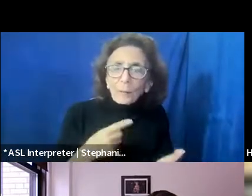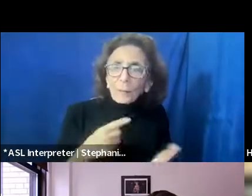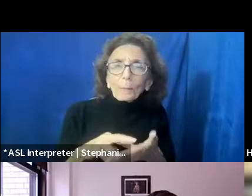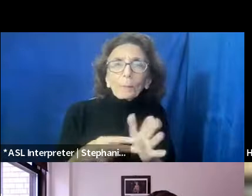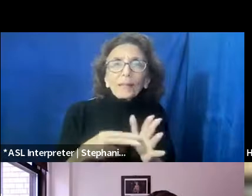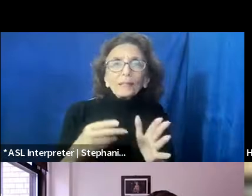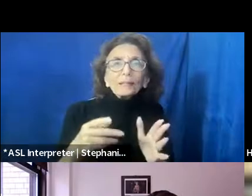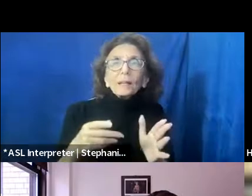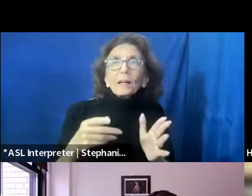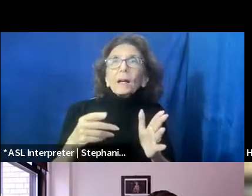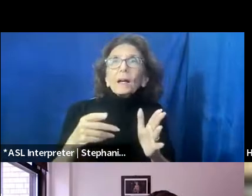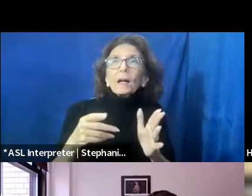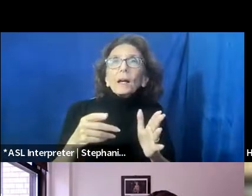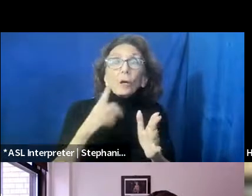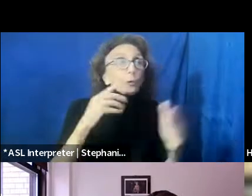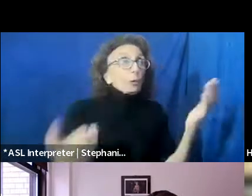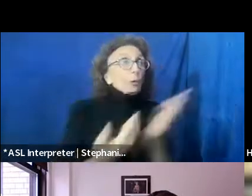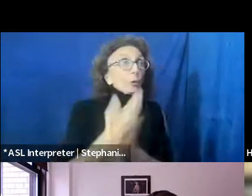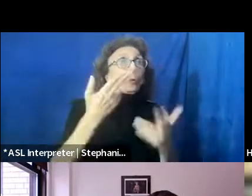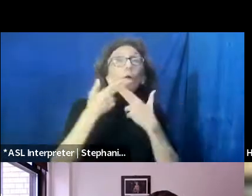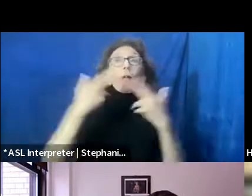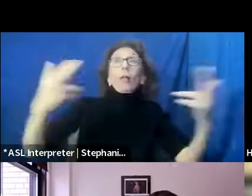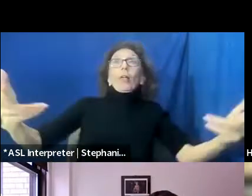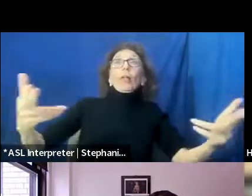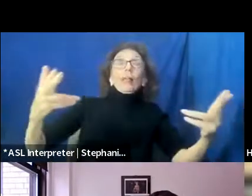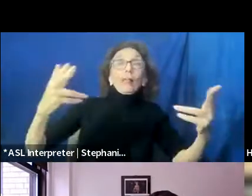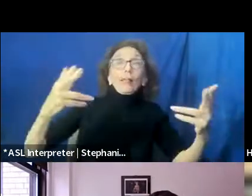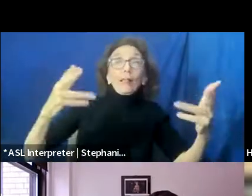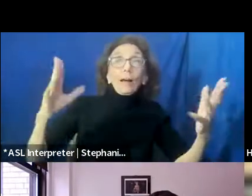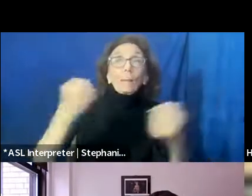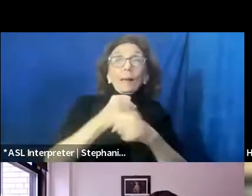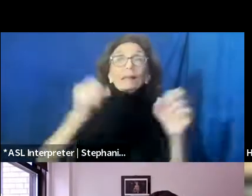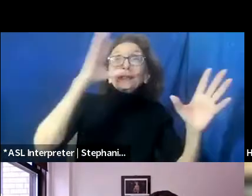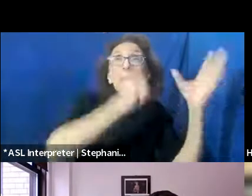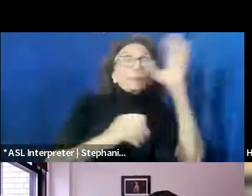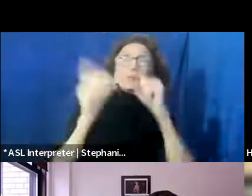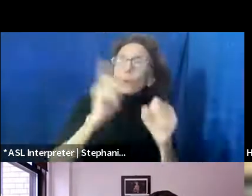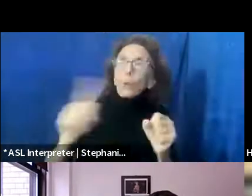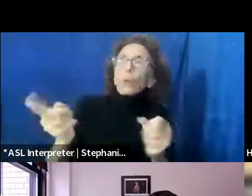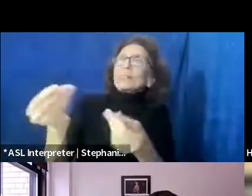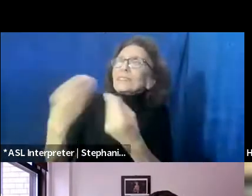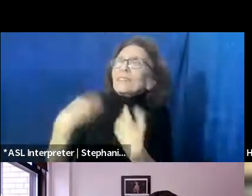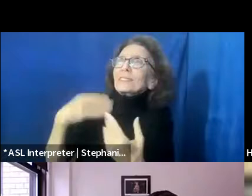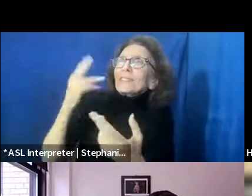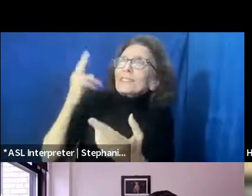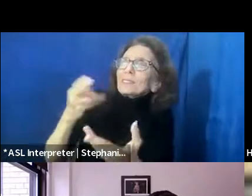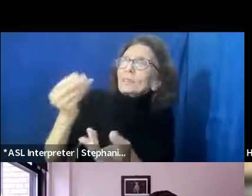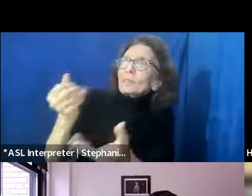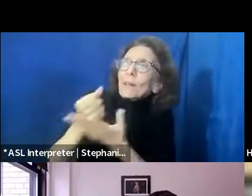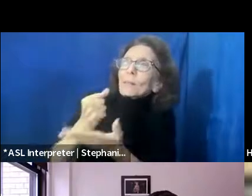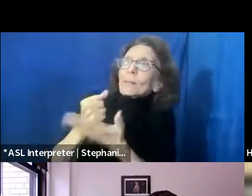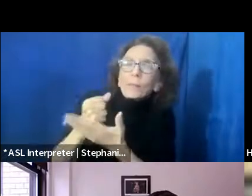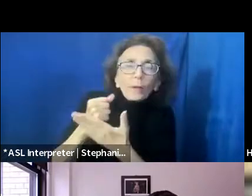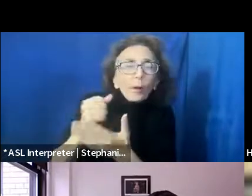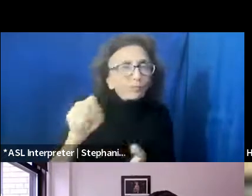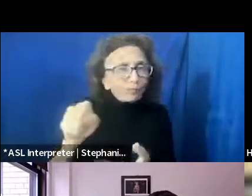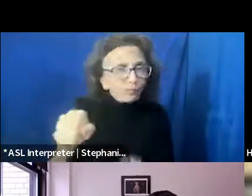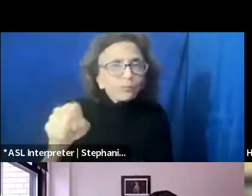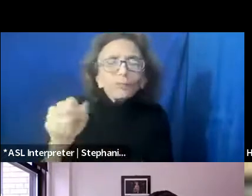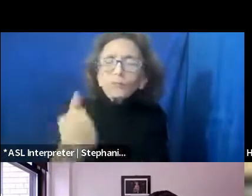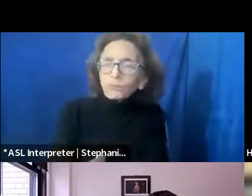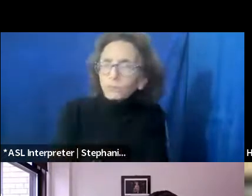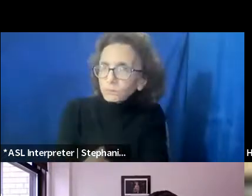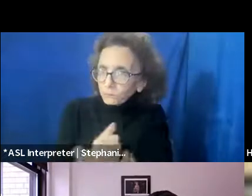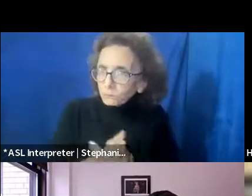from, you know, a bunch of completely different assumptions. And that was really, really helpful and got us, you